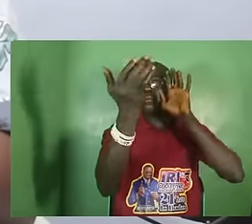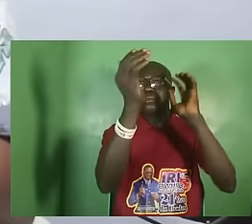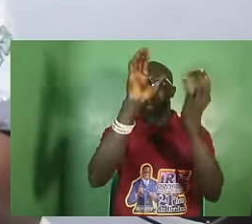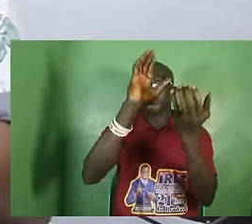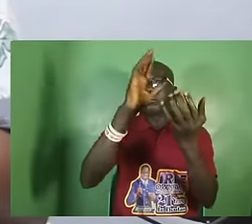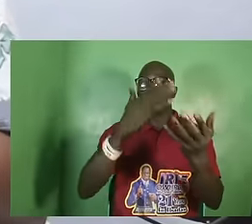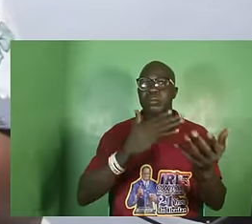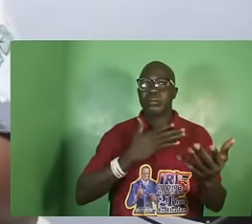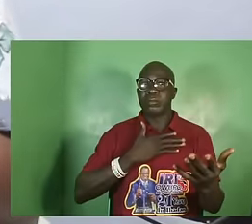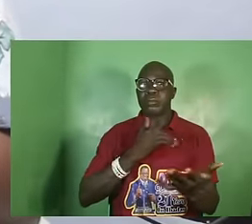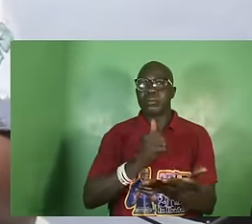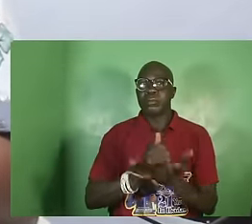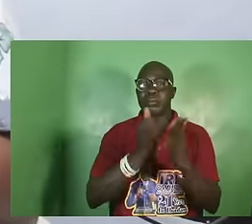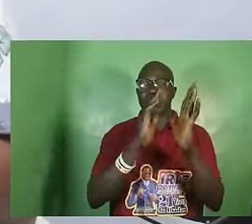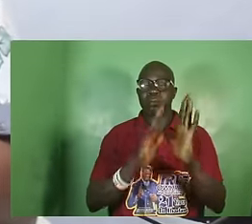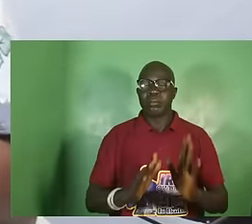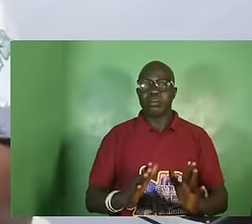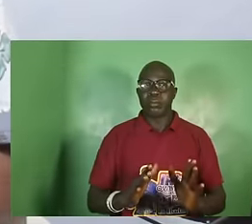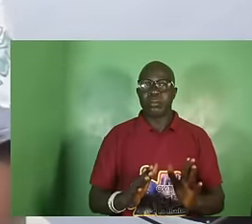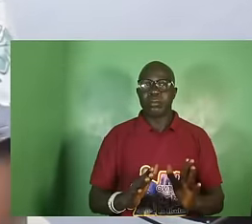your presence, my